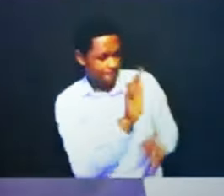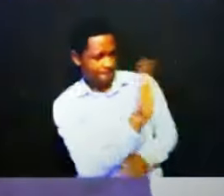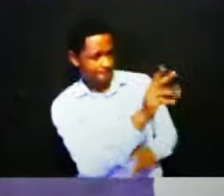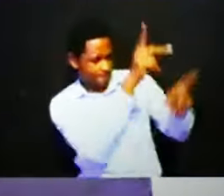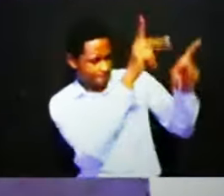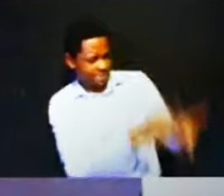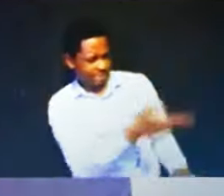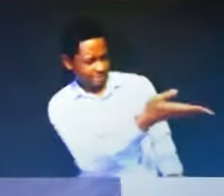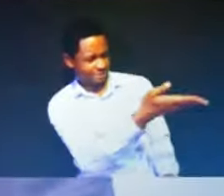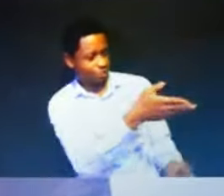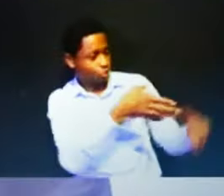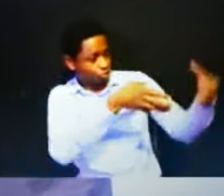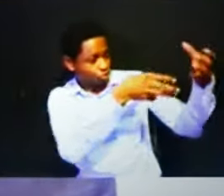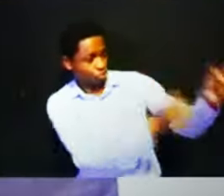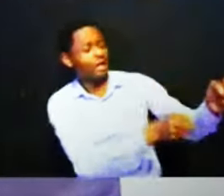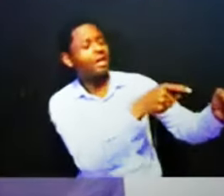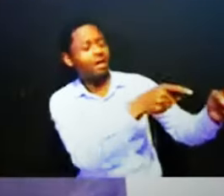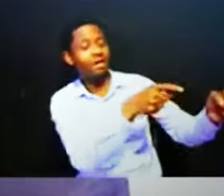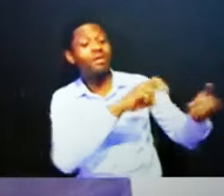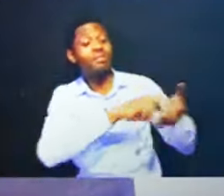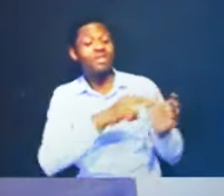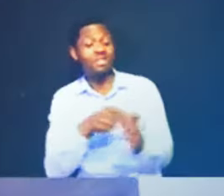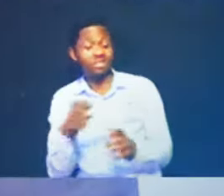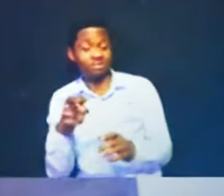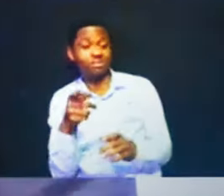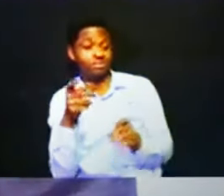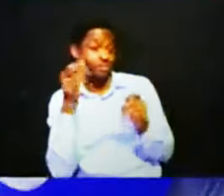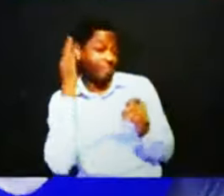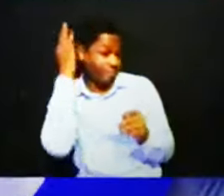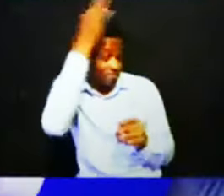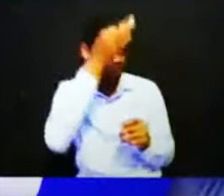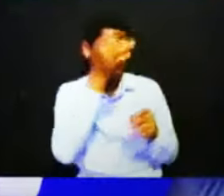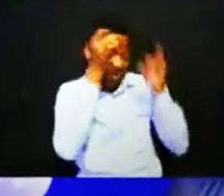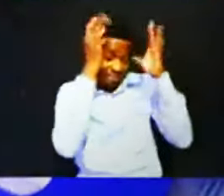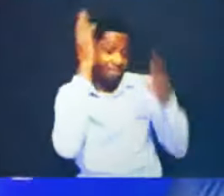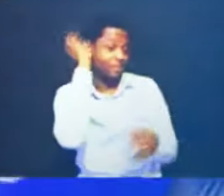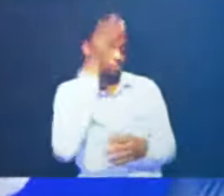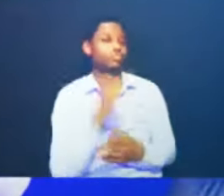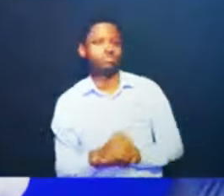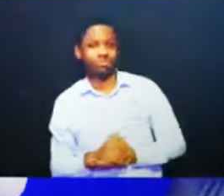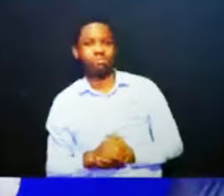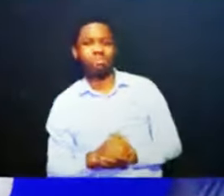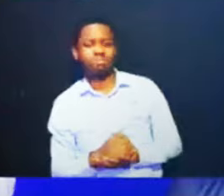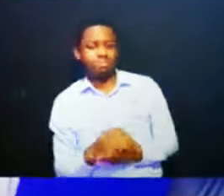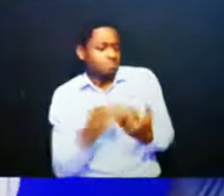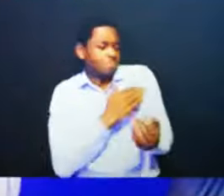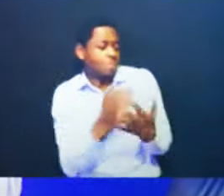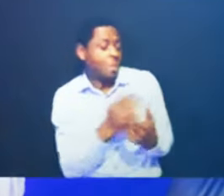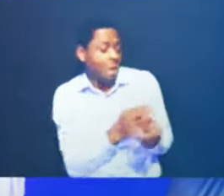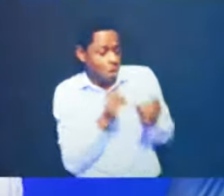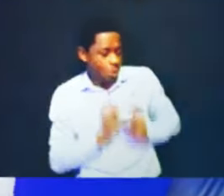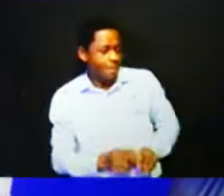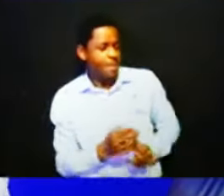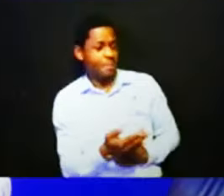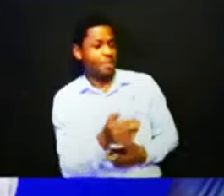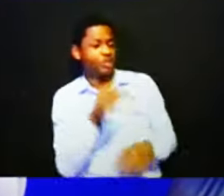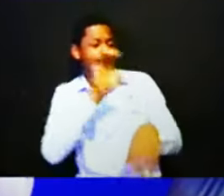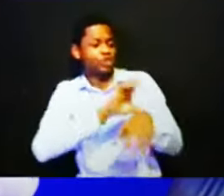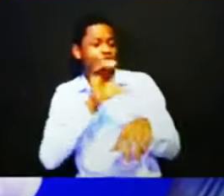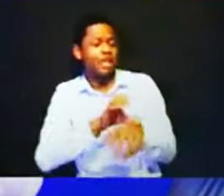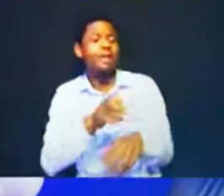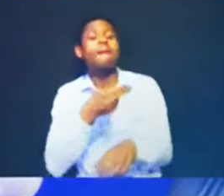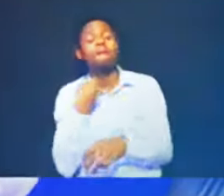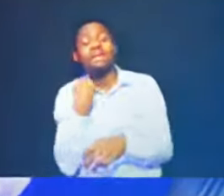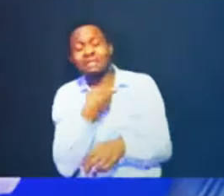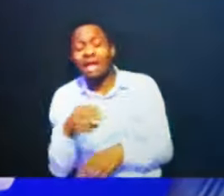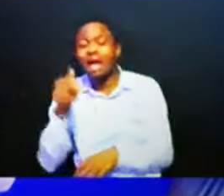The person can be the chief counselor, but don't worry. If it's the fellow is a human being, maybe an apostle. And sometimes we even preach